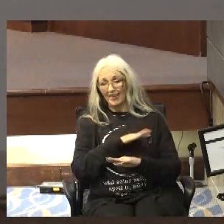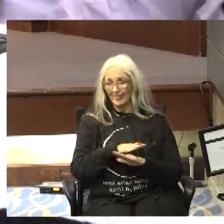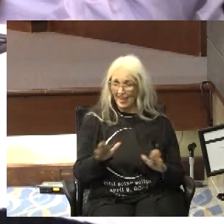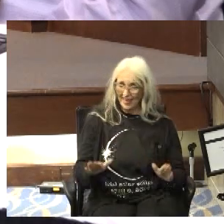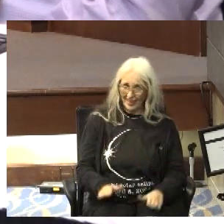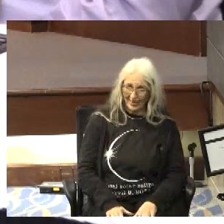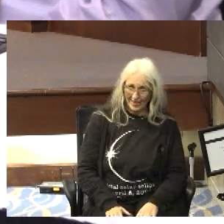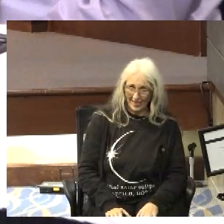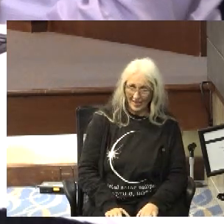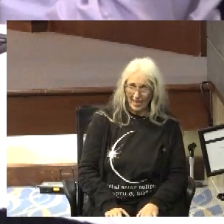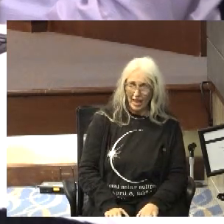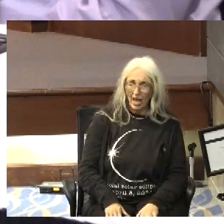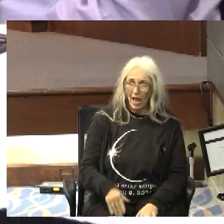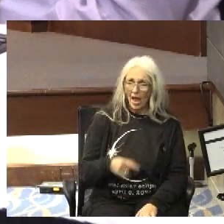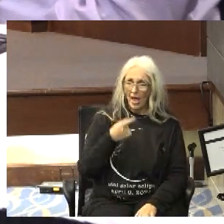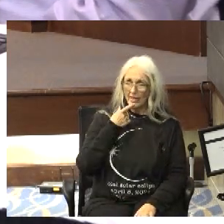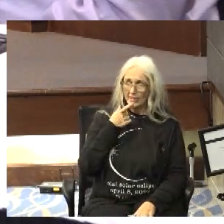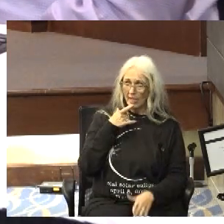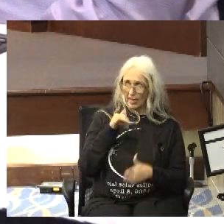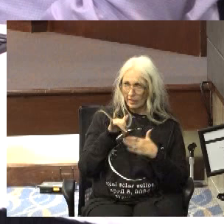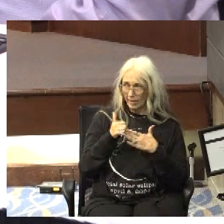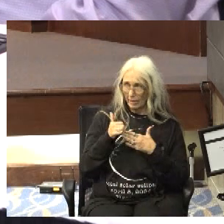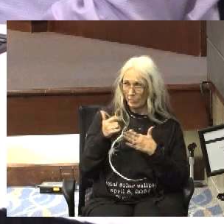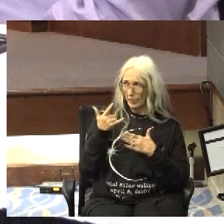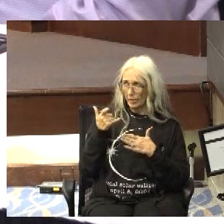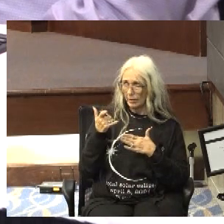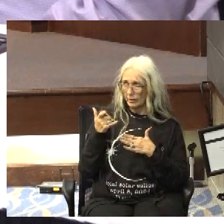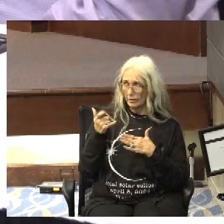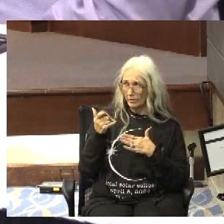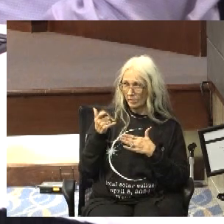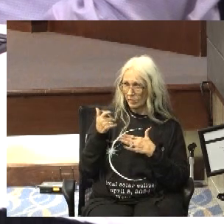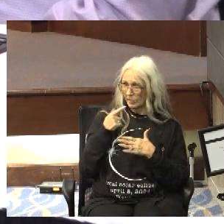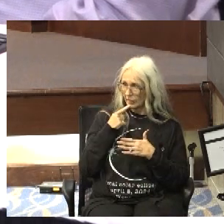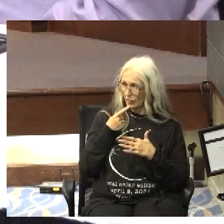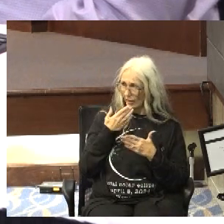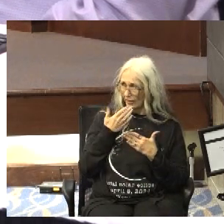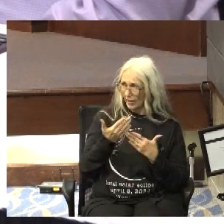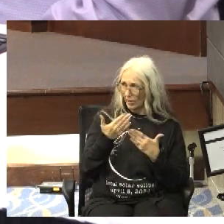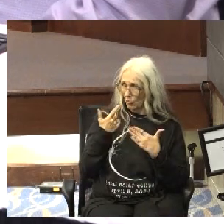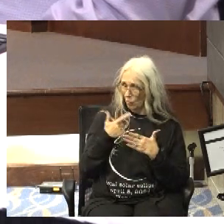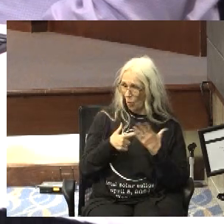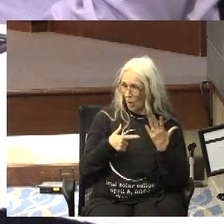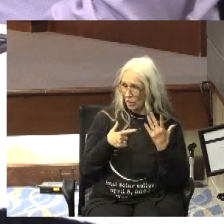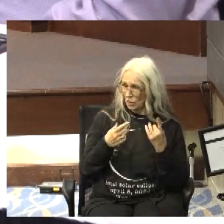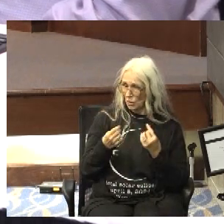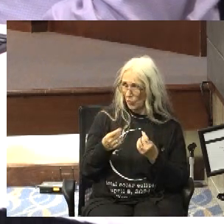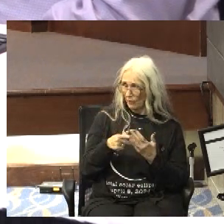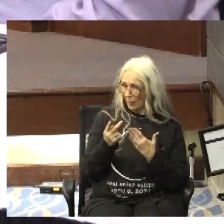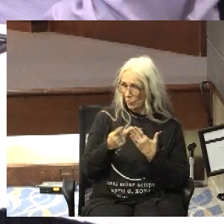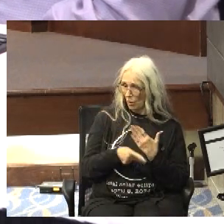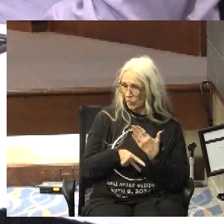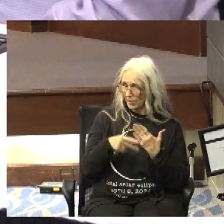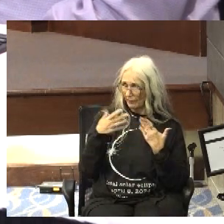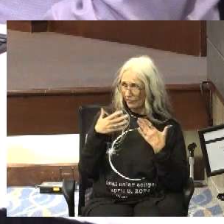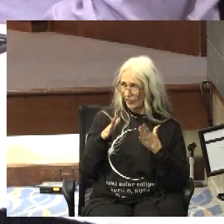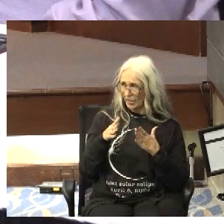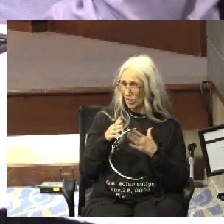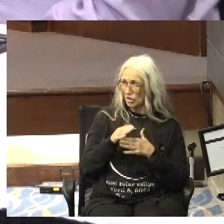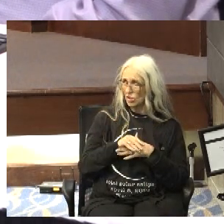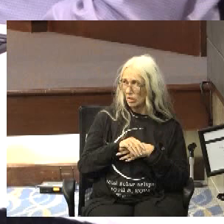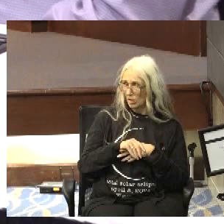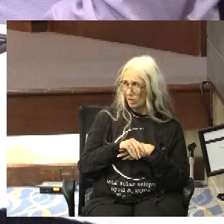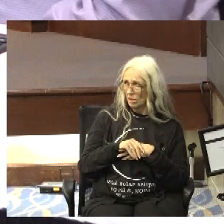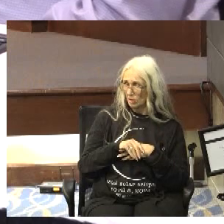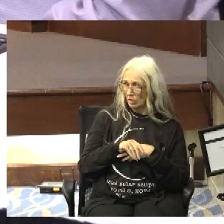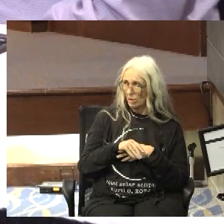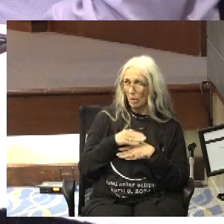Okay. I say that just to say, on a light note, a serious thanks to what you're doing to get that project delivered on Brendan's team. It's very